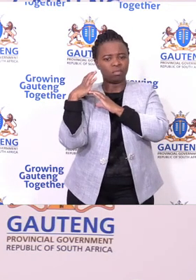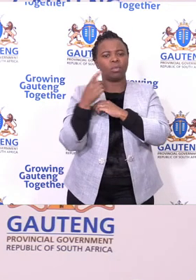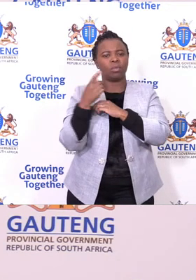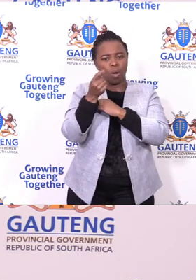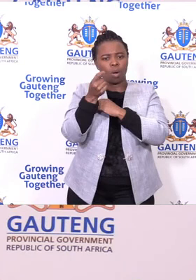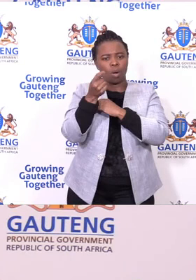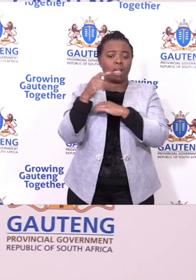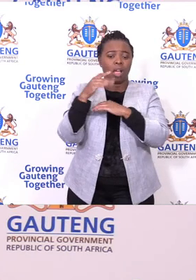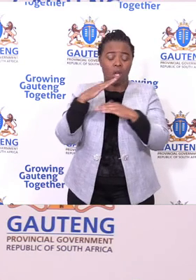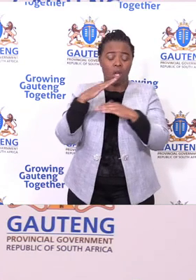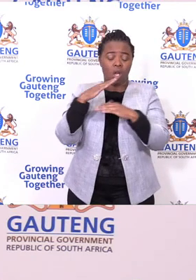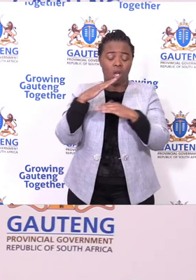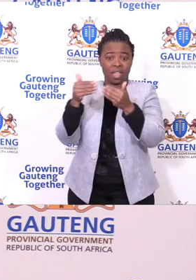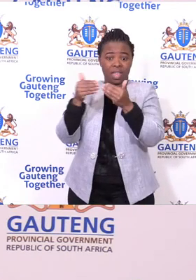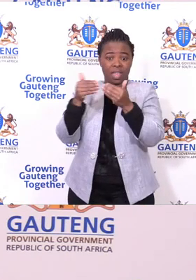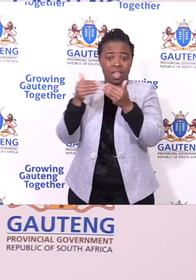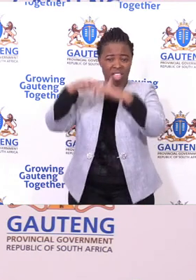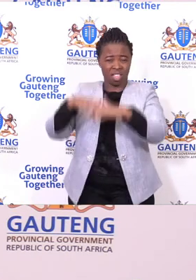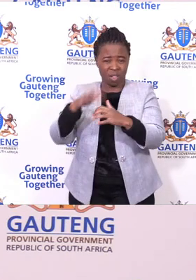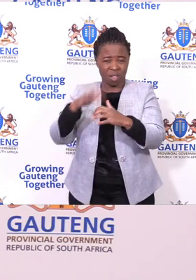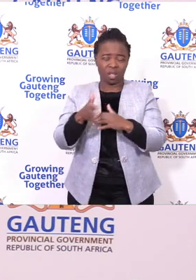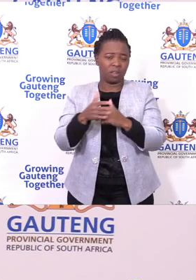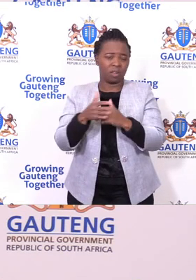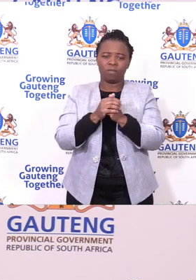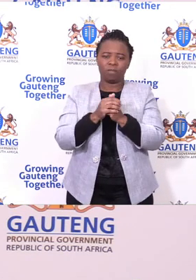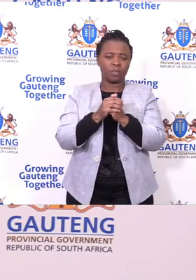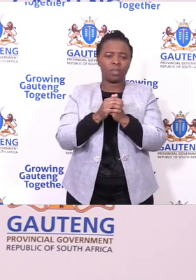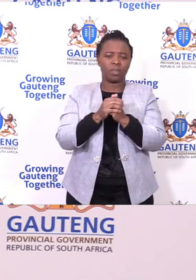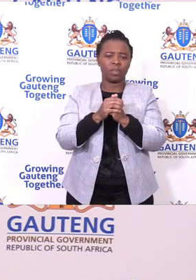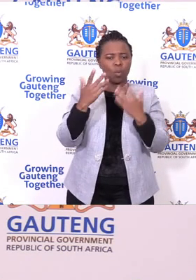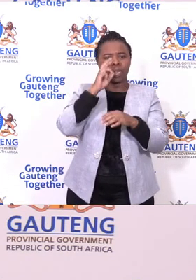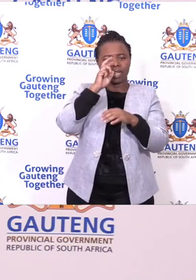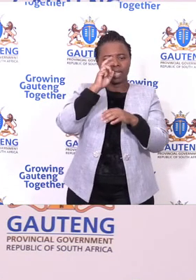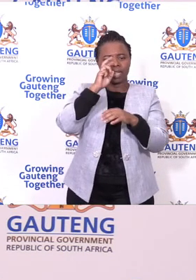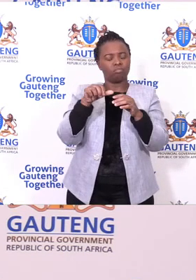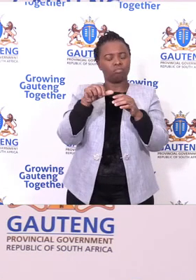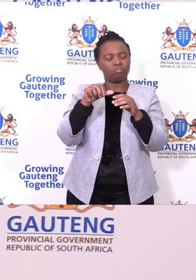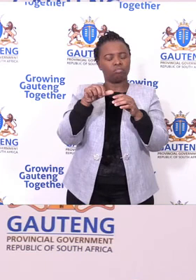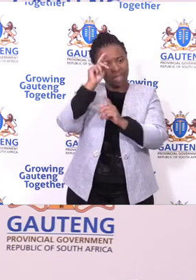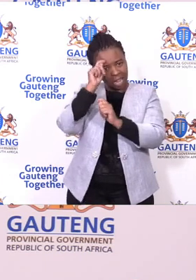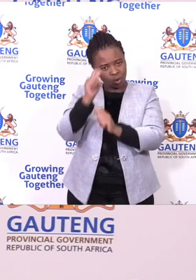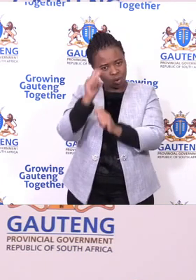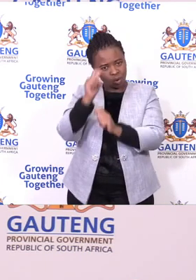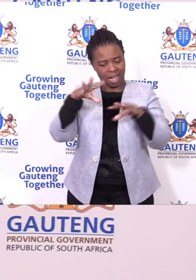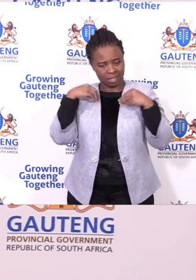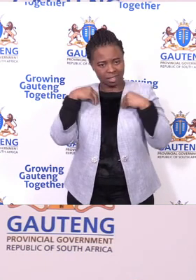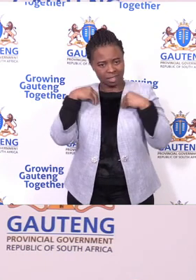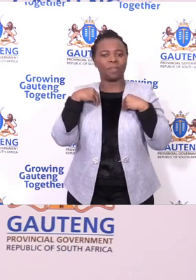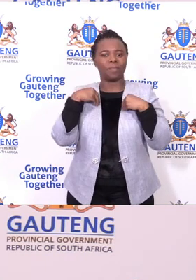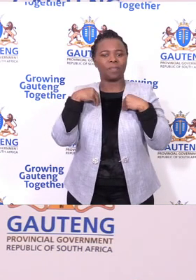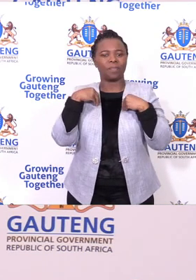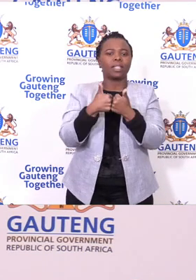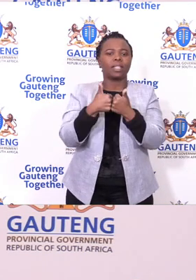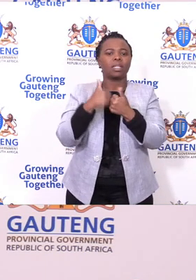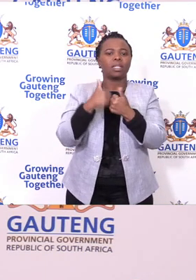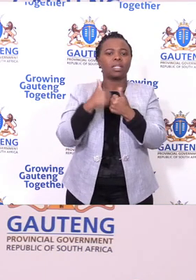of the healthcare system. It's important to note that we acknowledge the challenges, we acknowledge the pressure, we feel